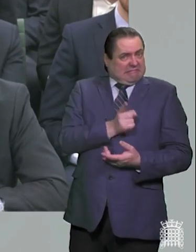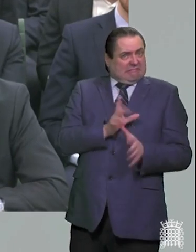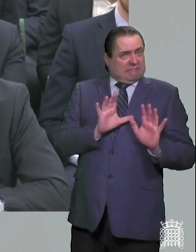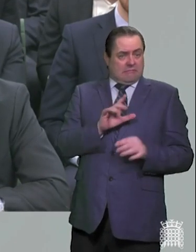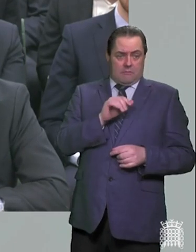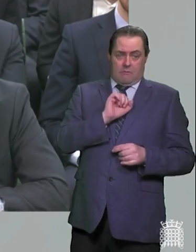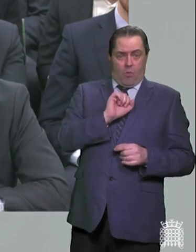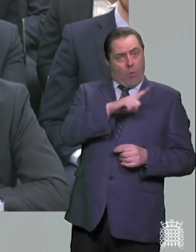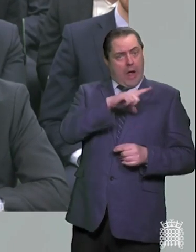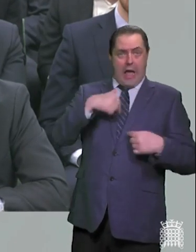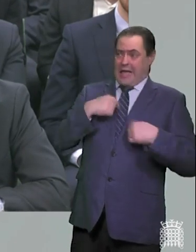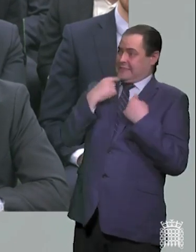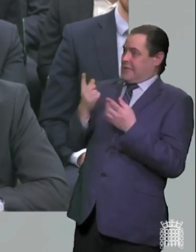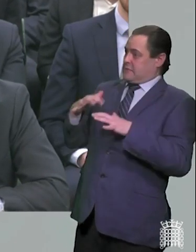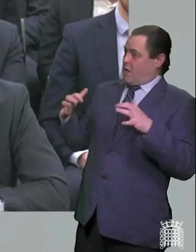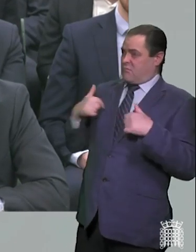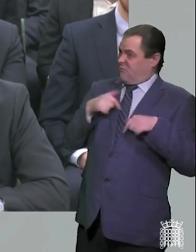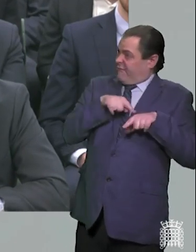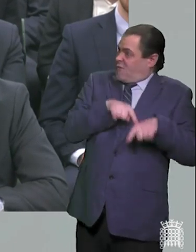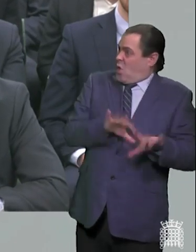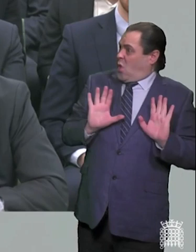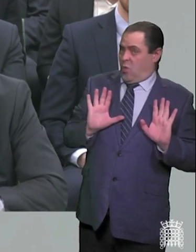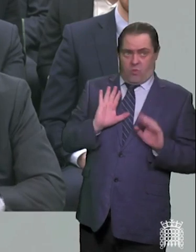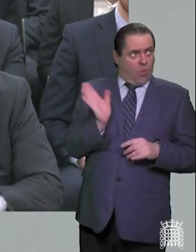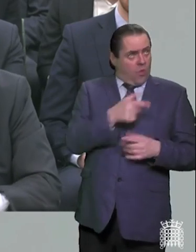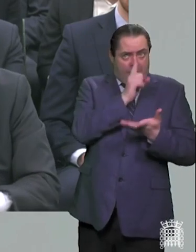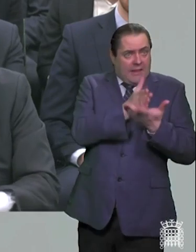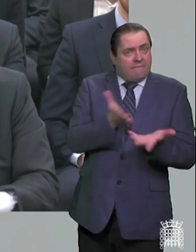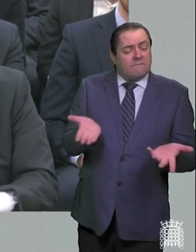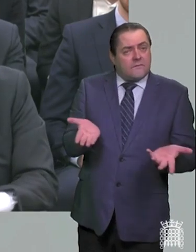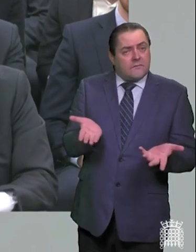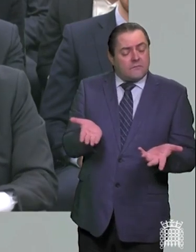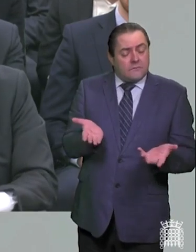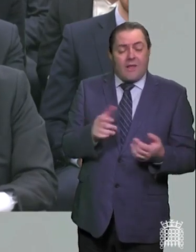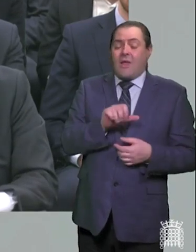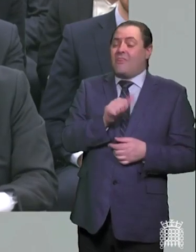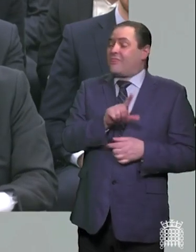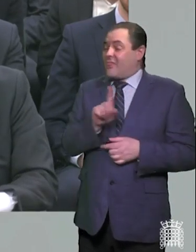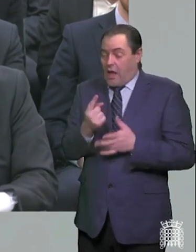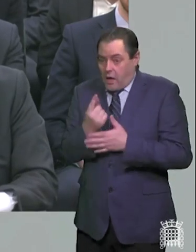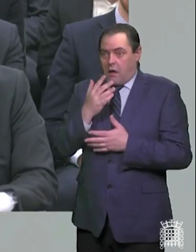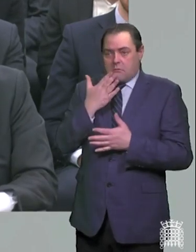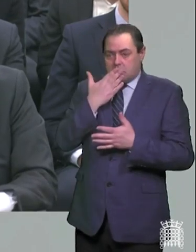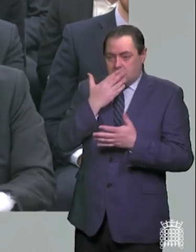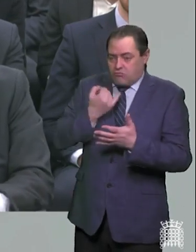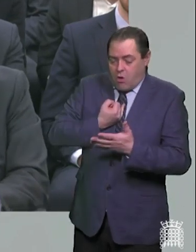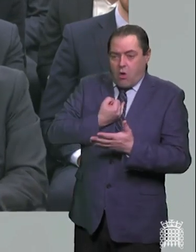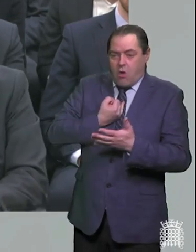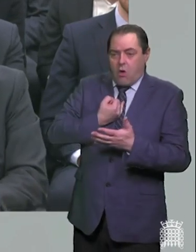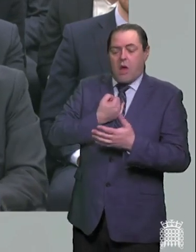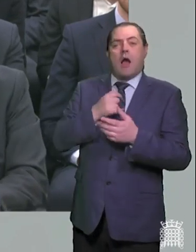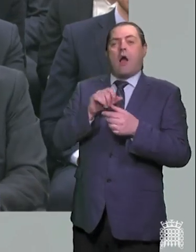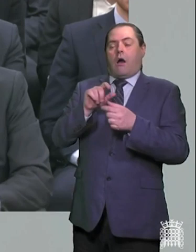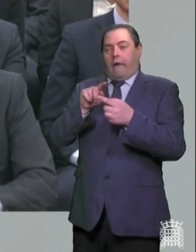governed what I said in the House. And as soon as it was clear that I was wrong, and as soon as the Sue